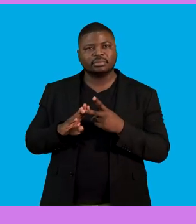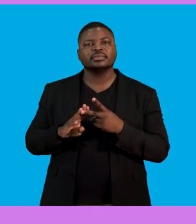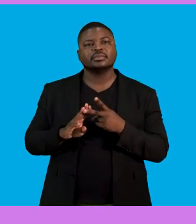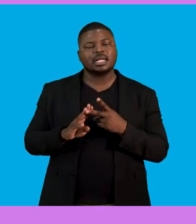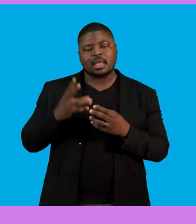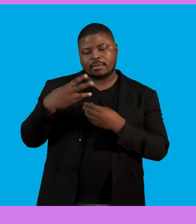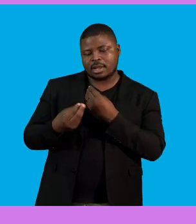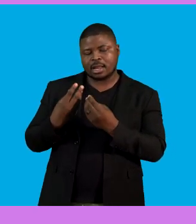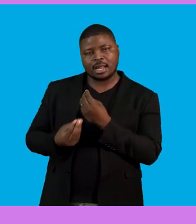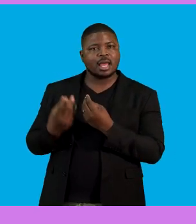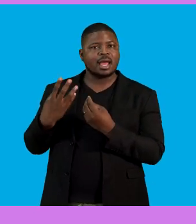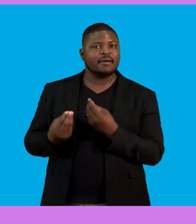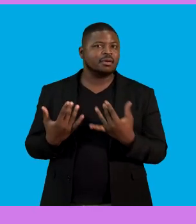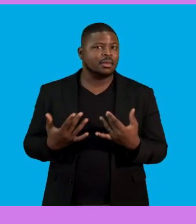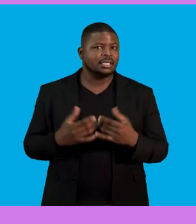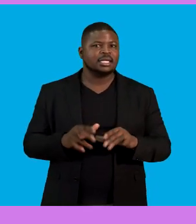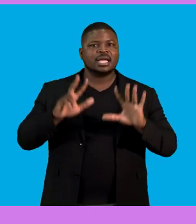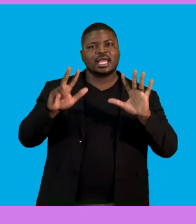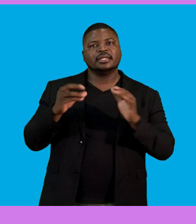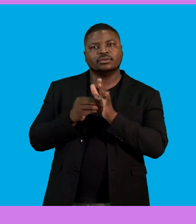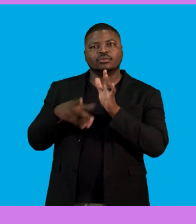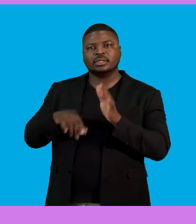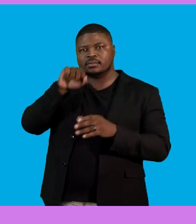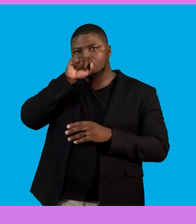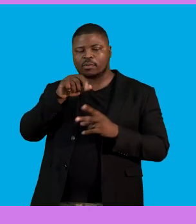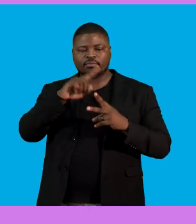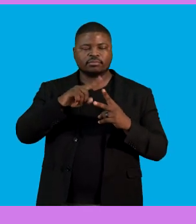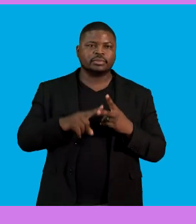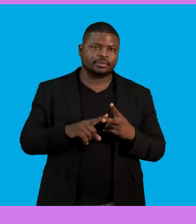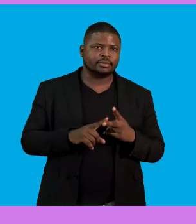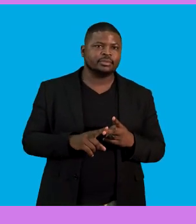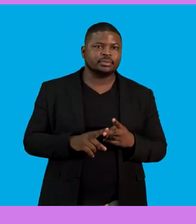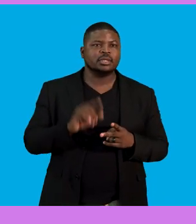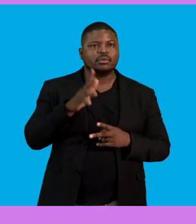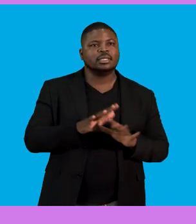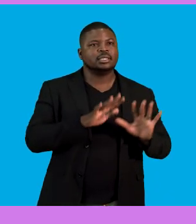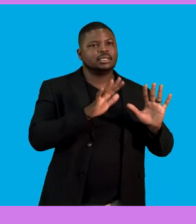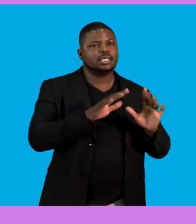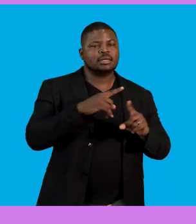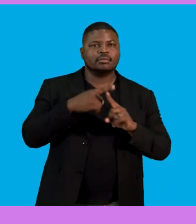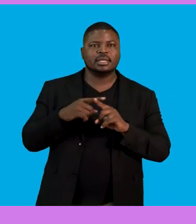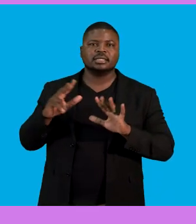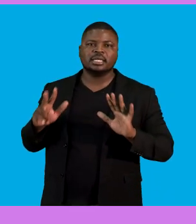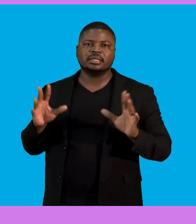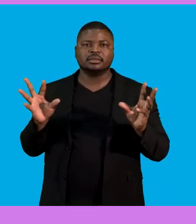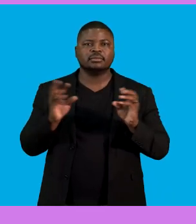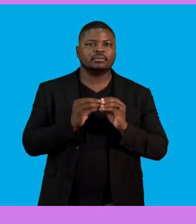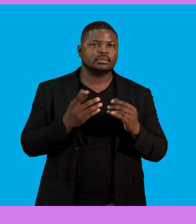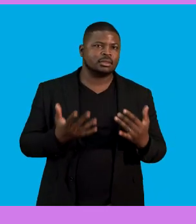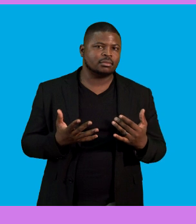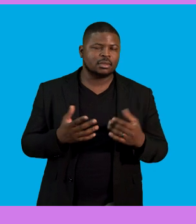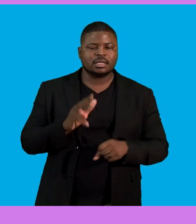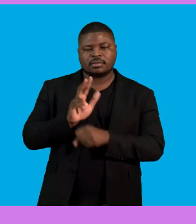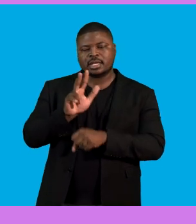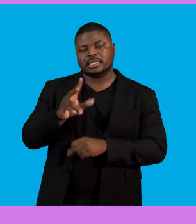we also have, for the banana, we've got 8 learners that like the banana. So it means we're going to say 10 plus 8. So in total,